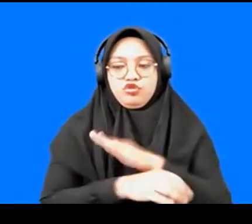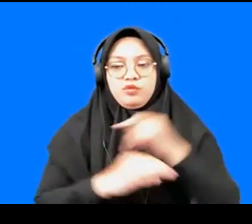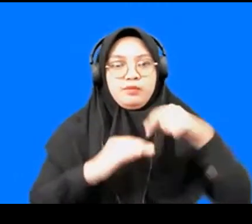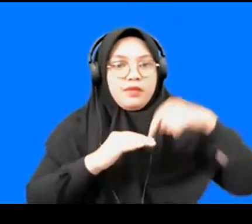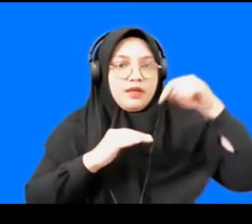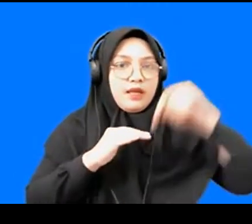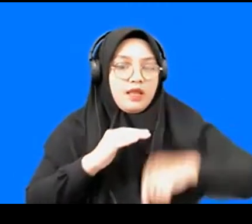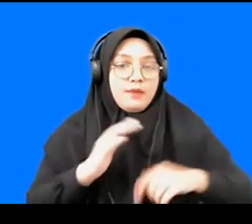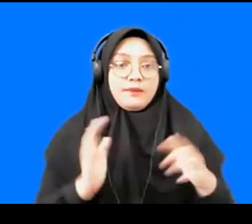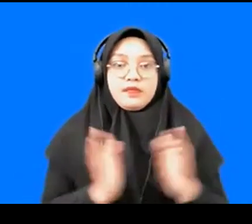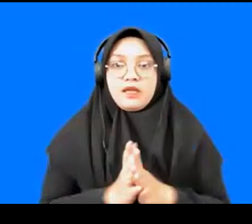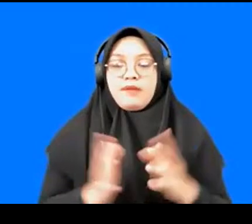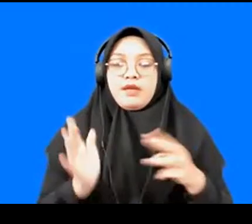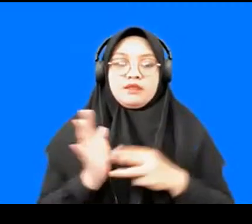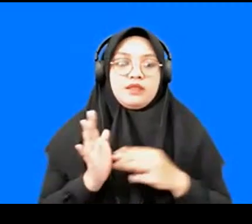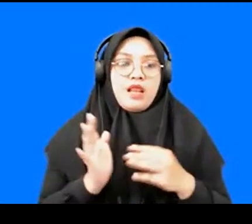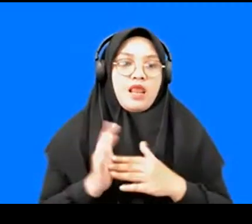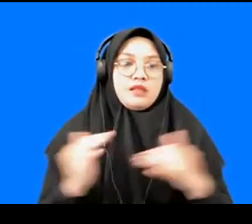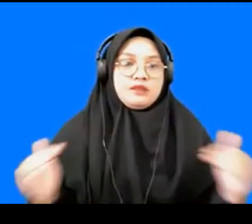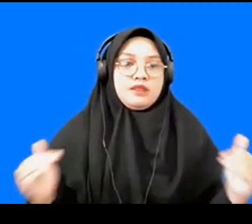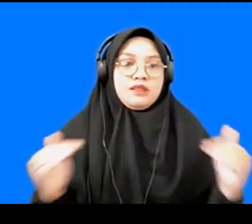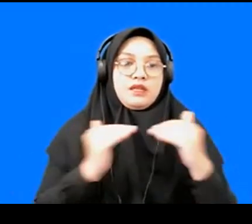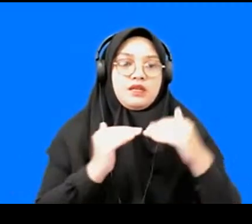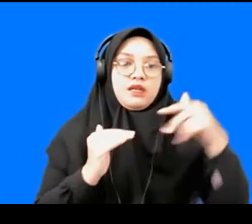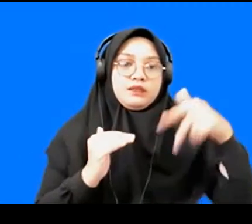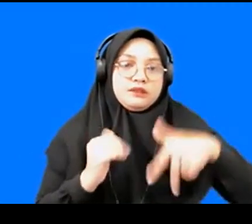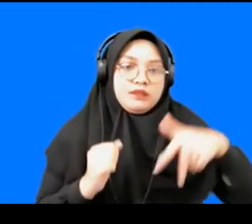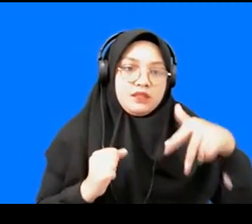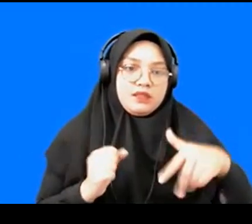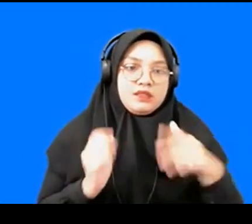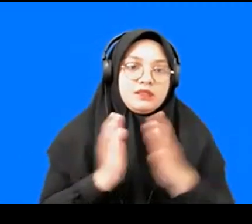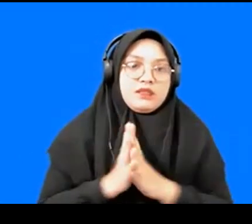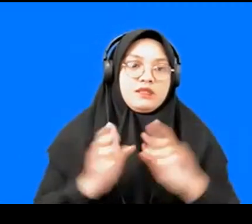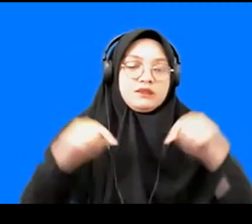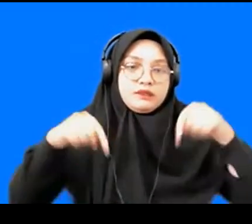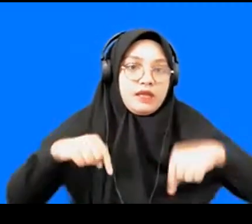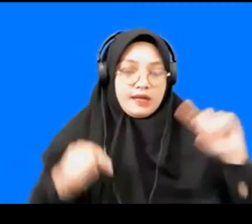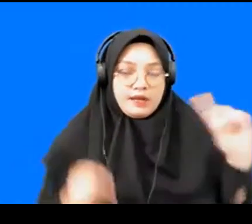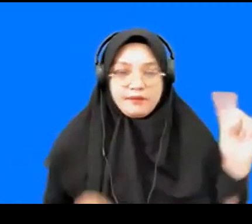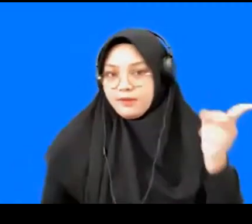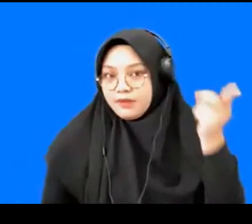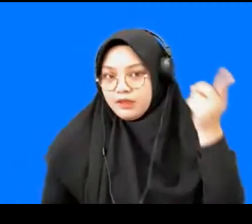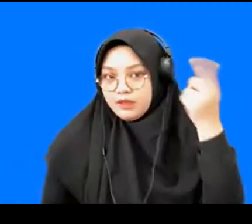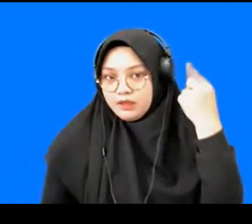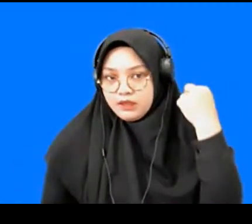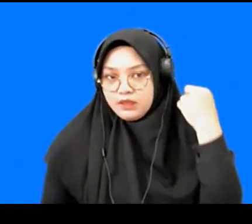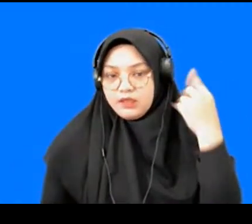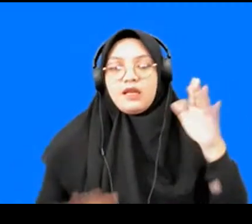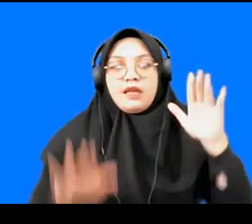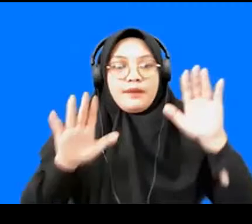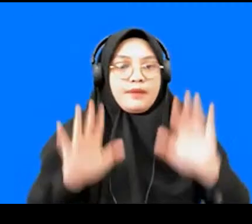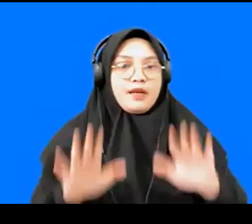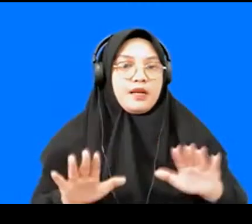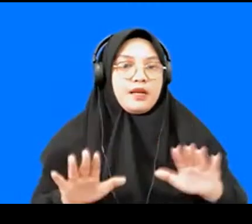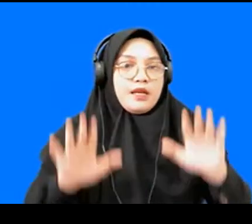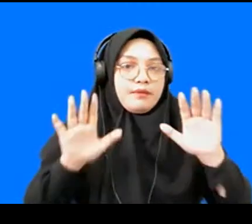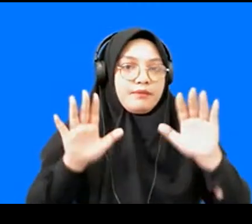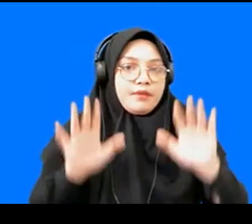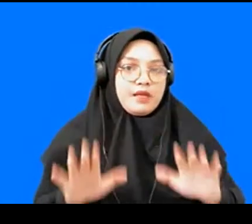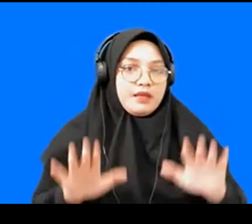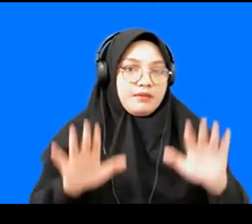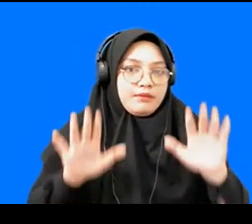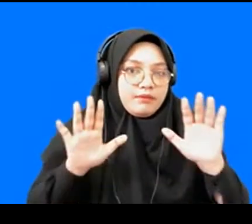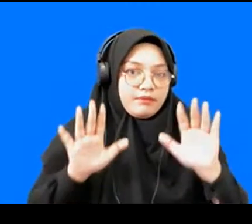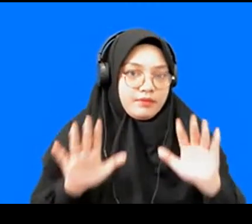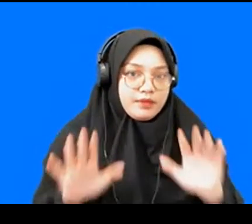care economy. Now, governments are actually slowly going to lap it up because it helps to show a higher GDP.